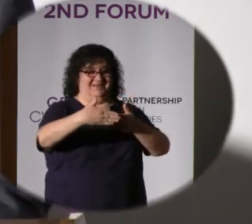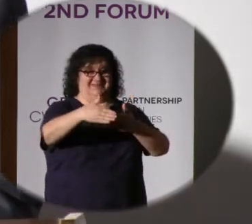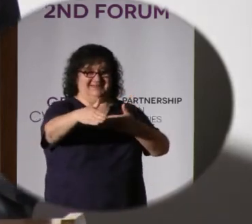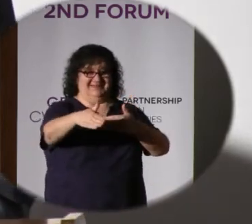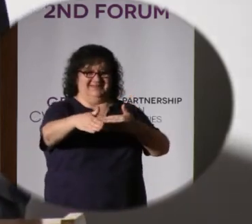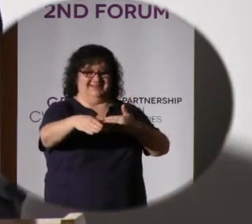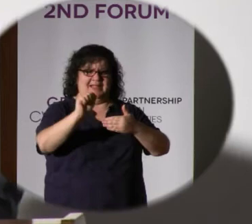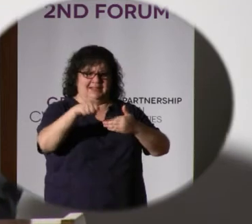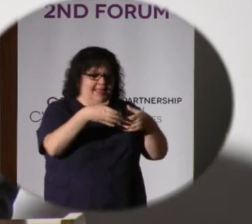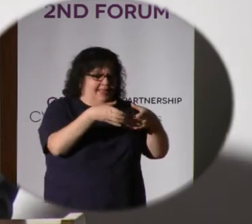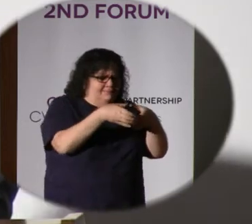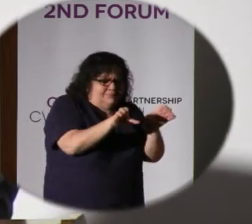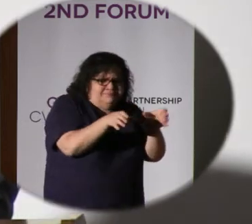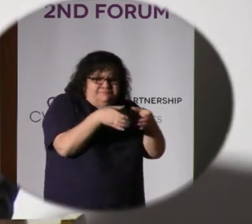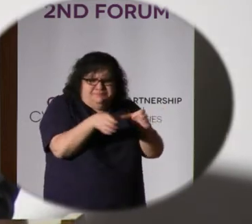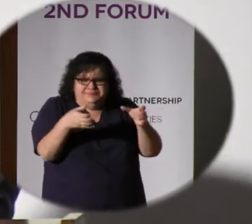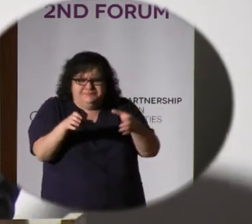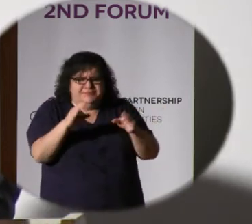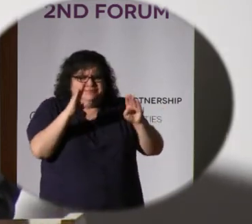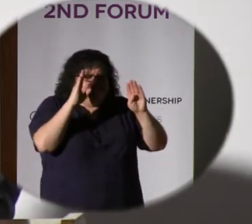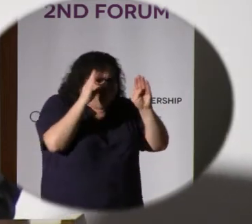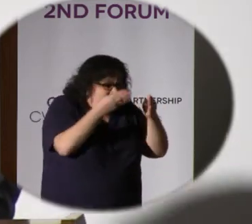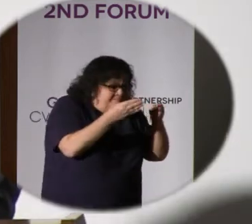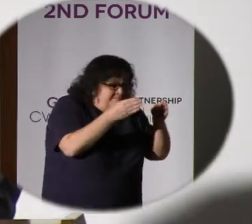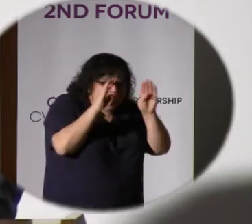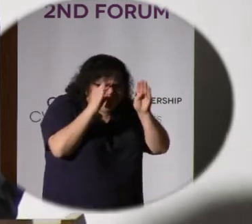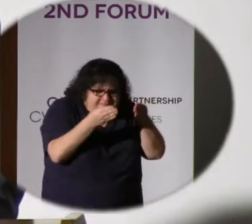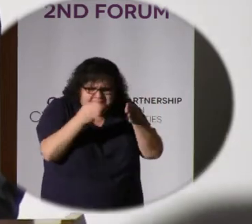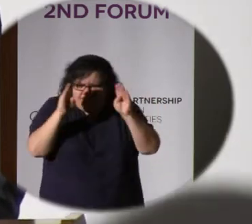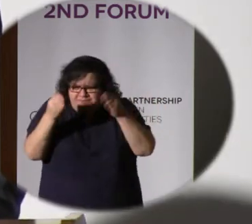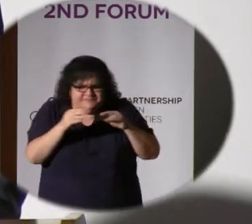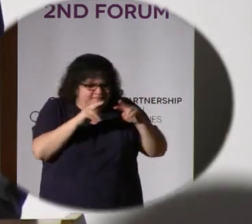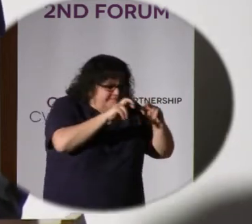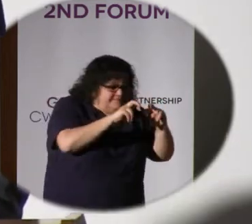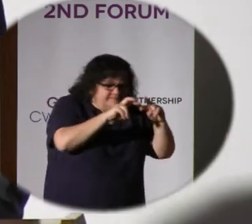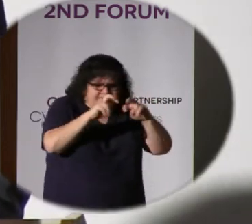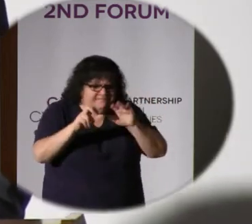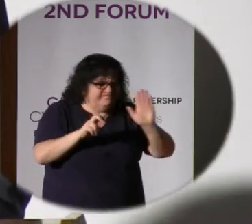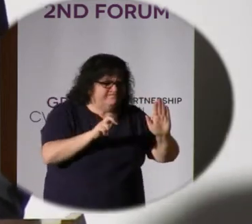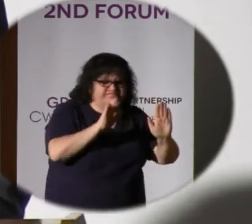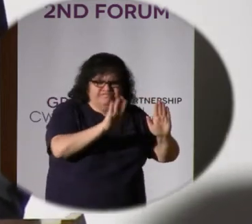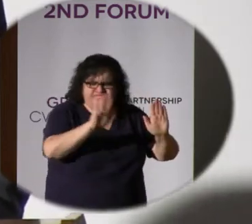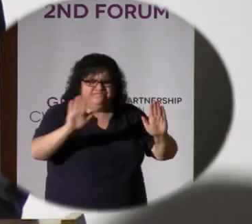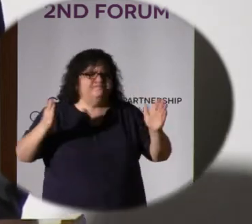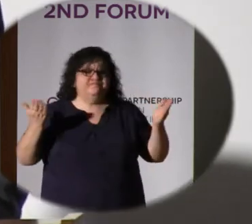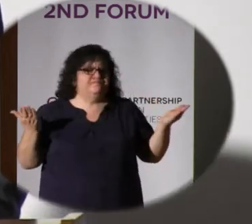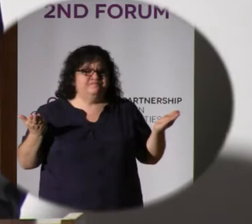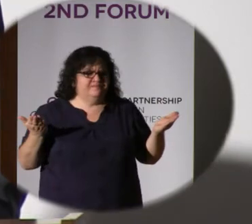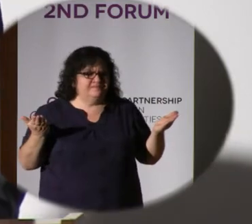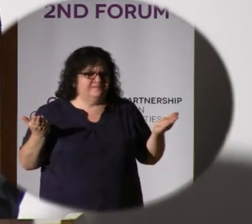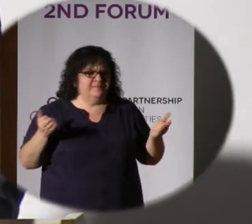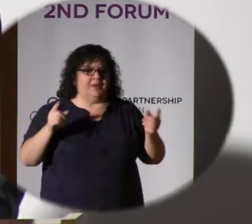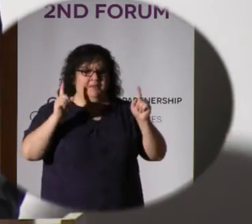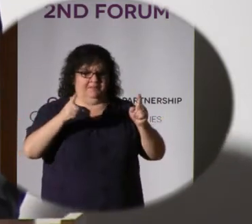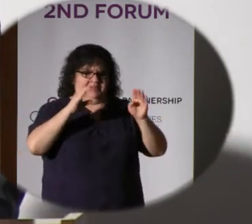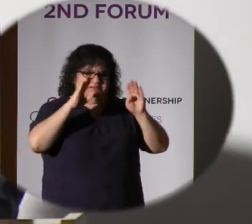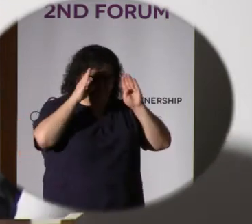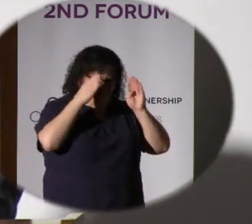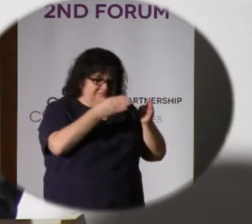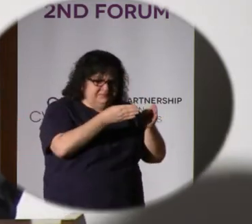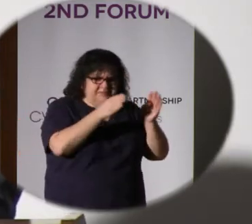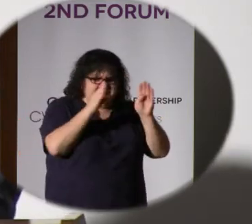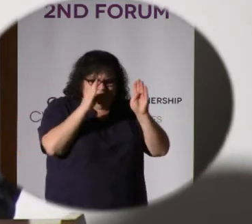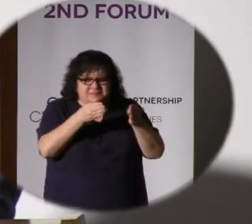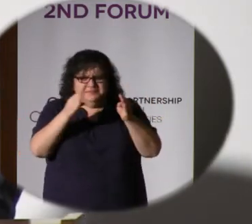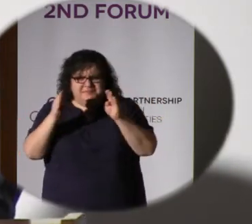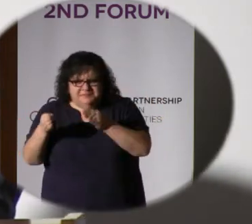for that target in order to reveal and track inequalities more deliberately than